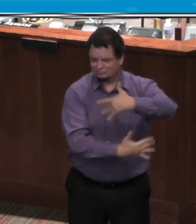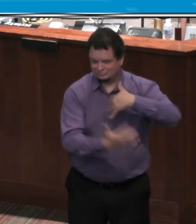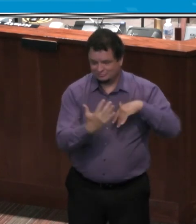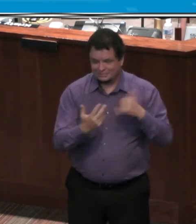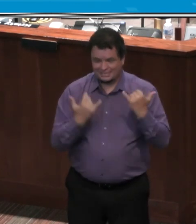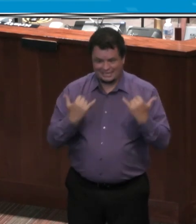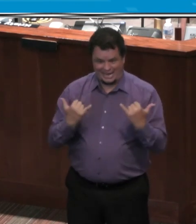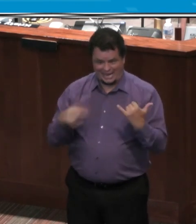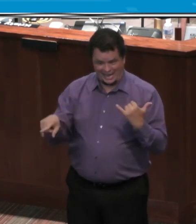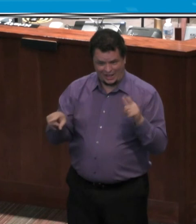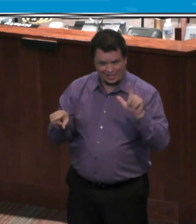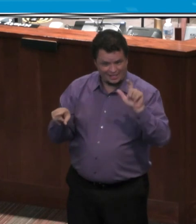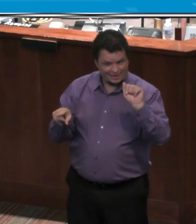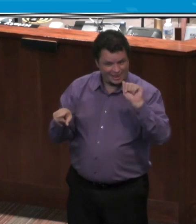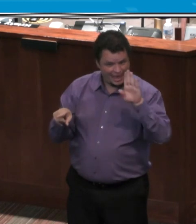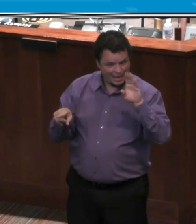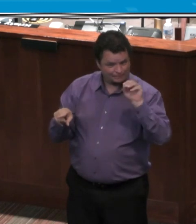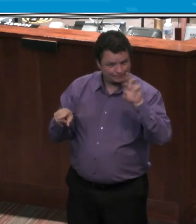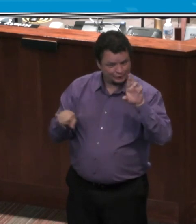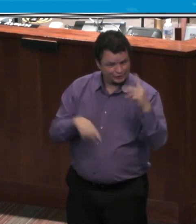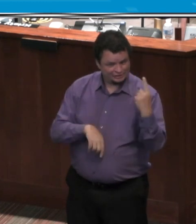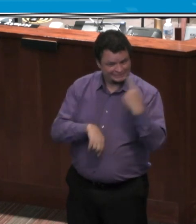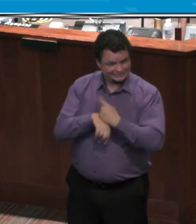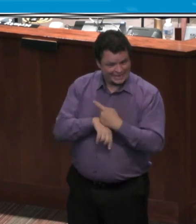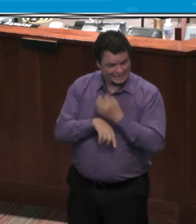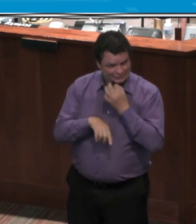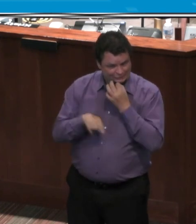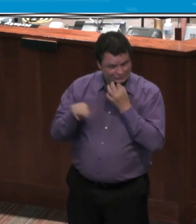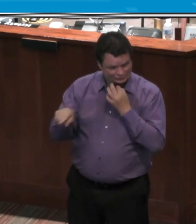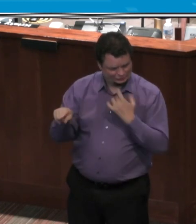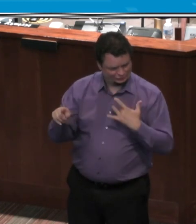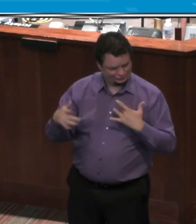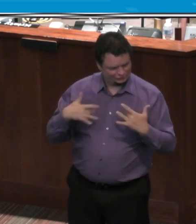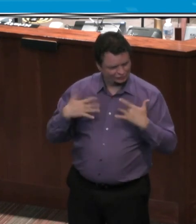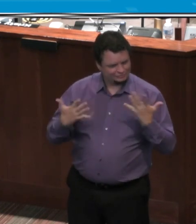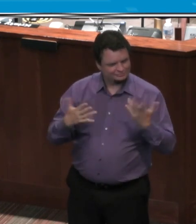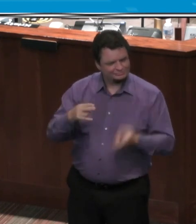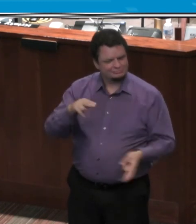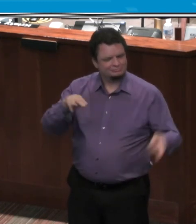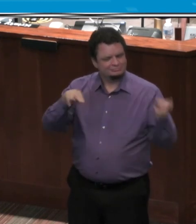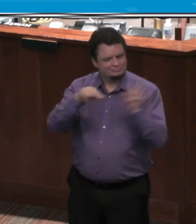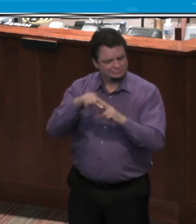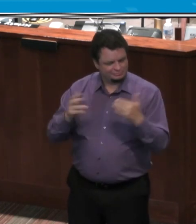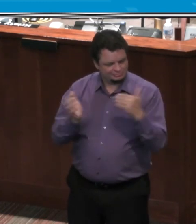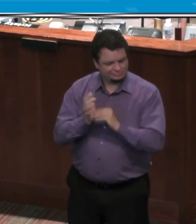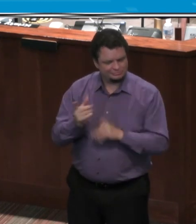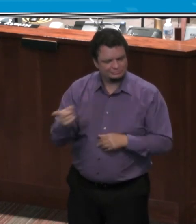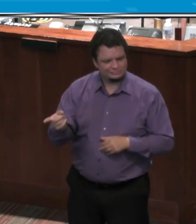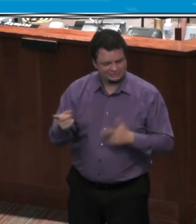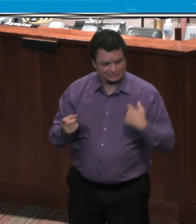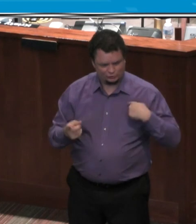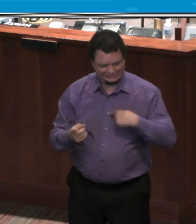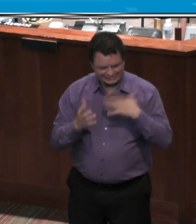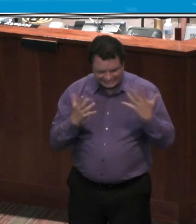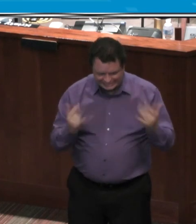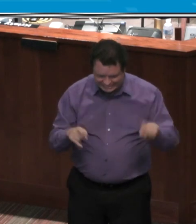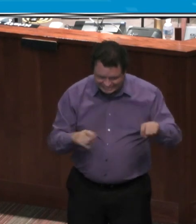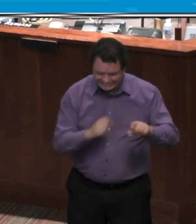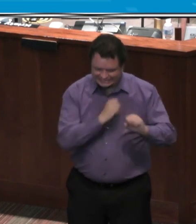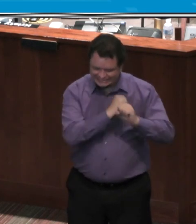need to continue highlighting and encouraging prevention measures, because that's a time when, you know, holidays and